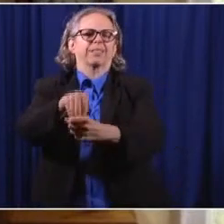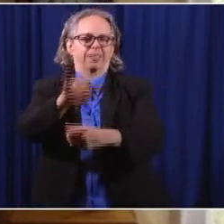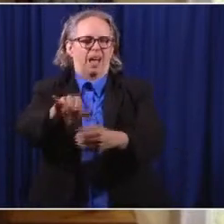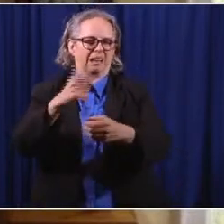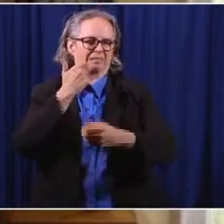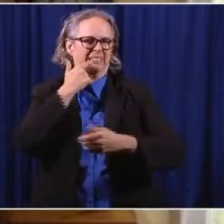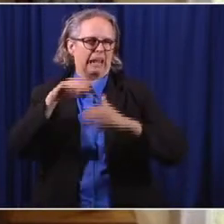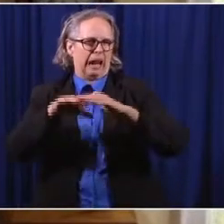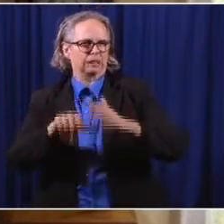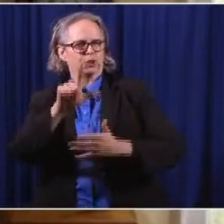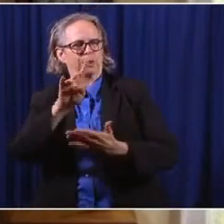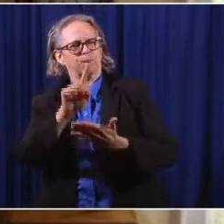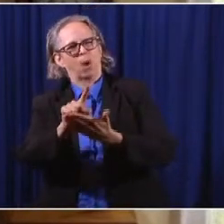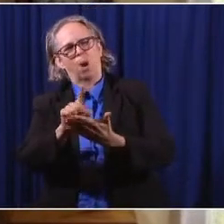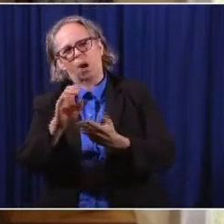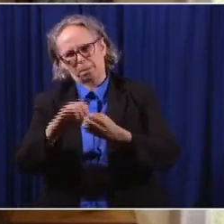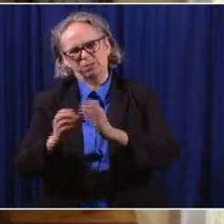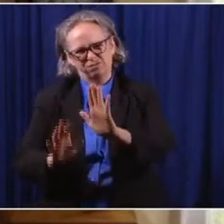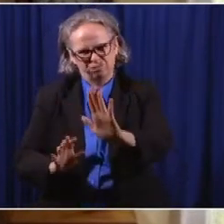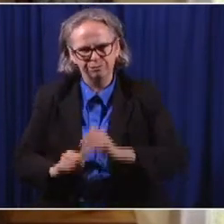one.